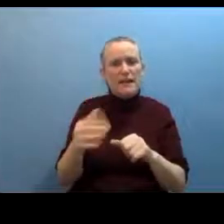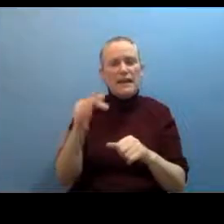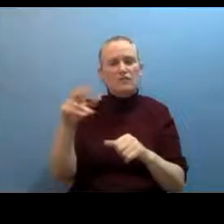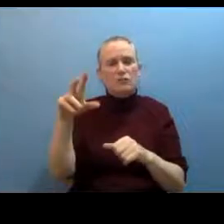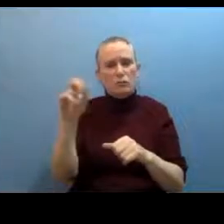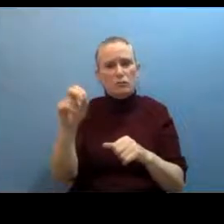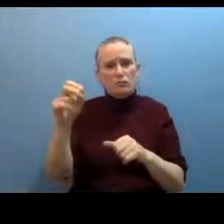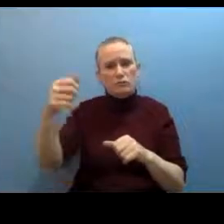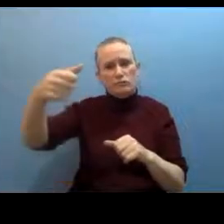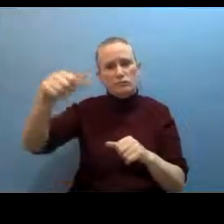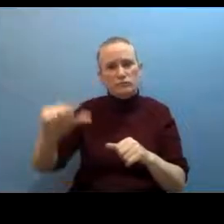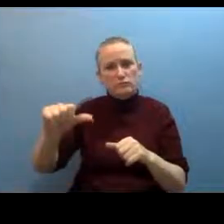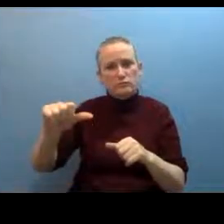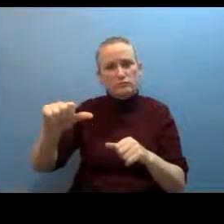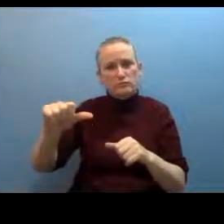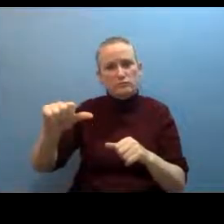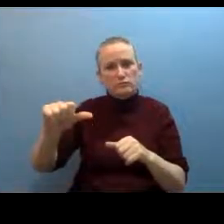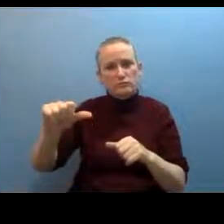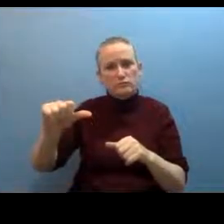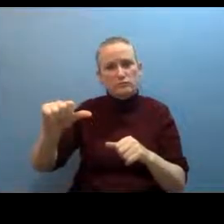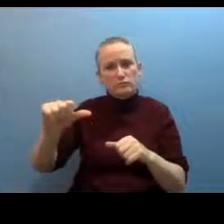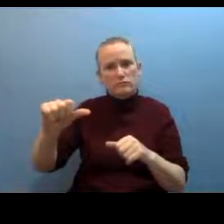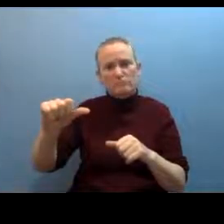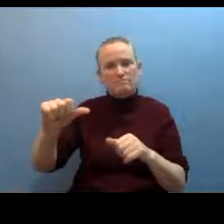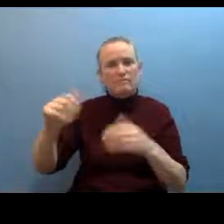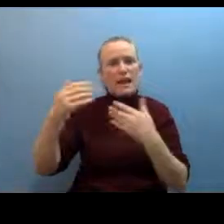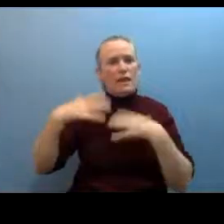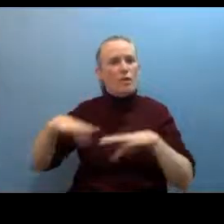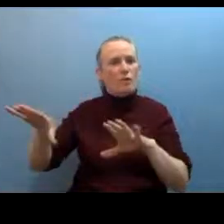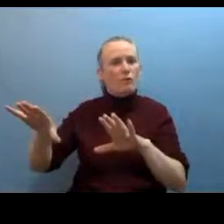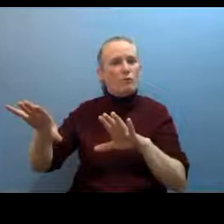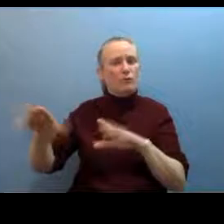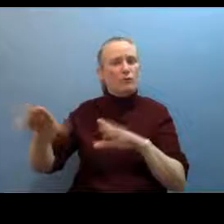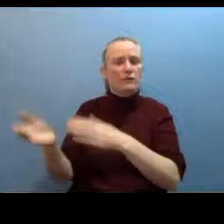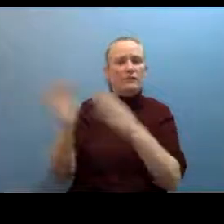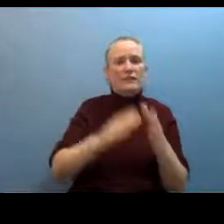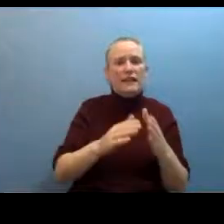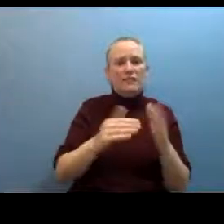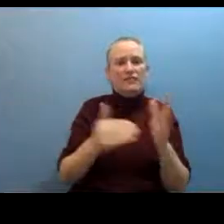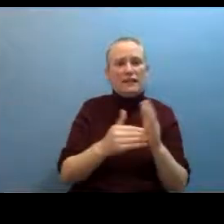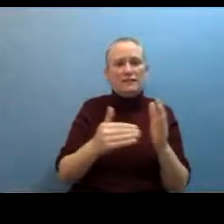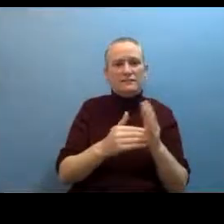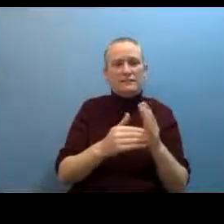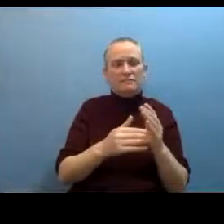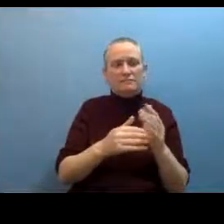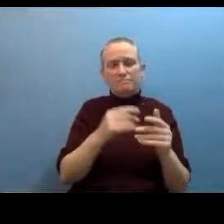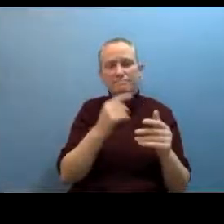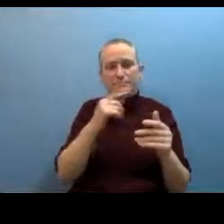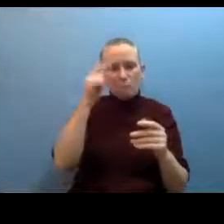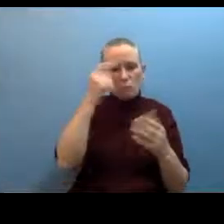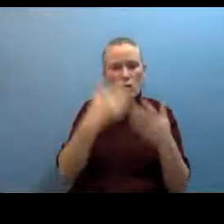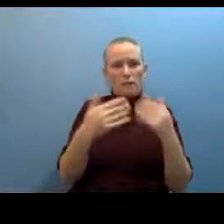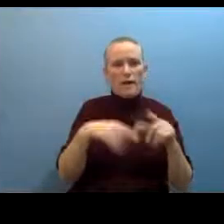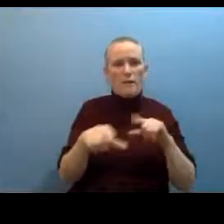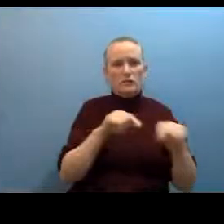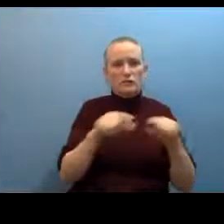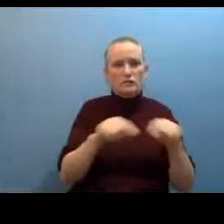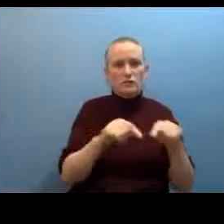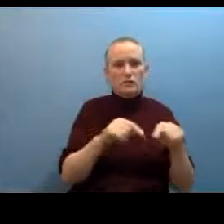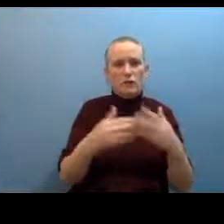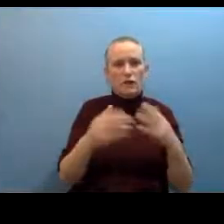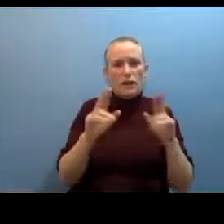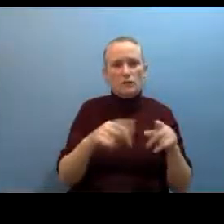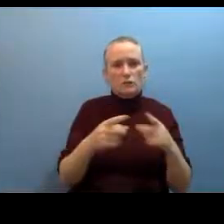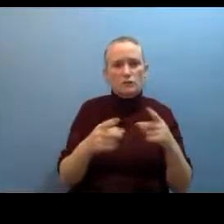go down and you let the worry go. And if it's a yes, then you work out, what are your options? What can you do? Is there anything that I can do